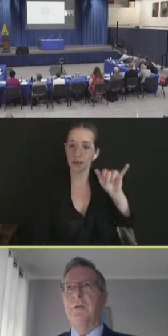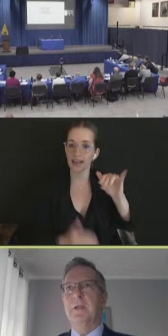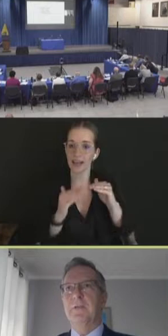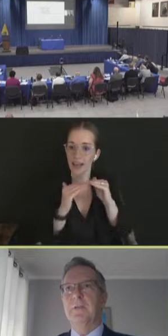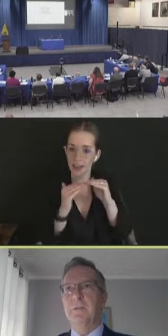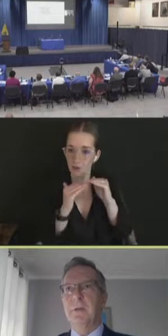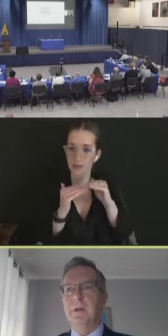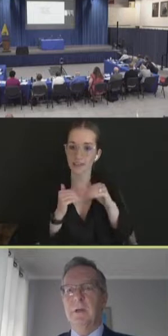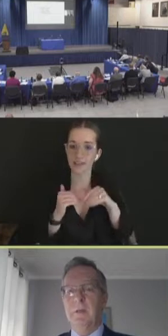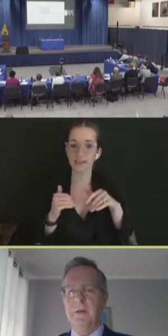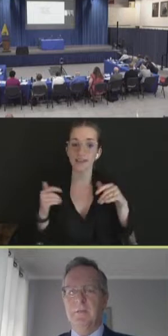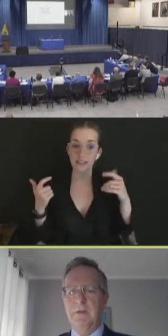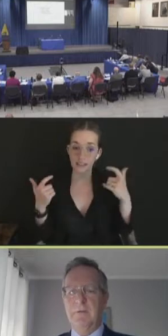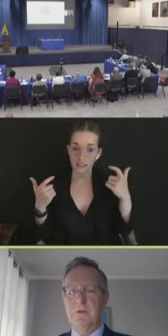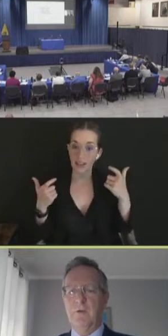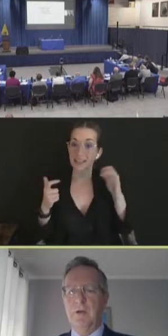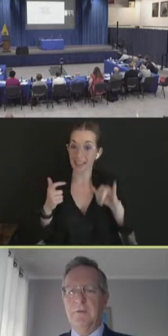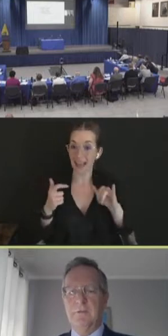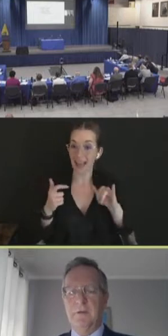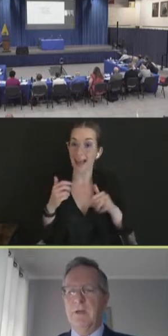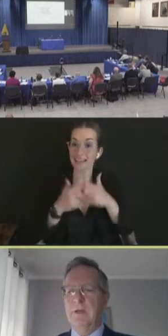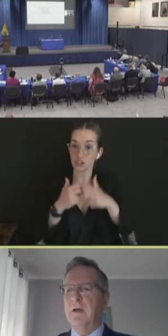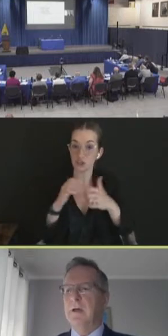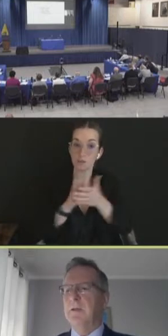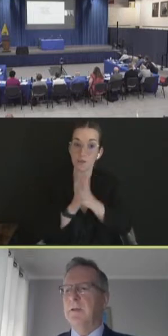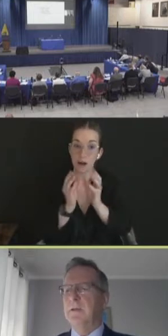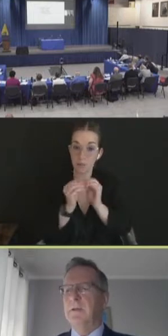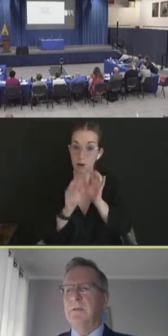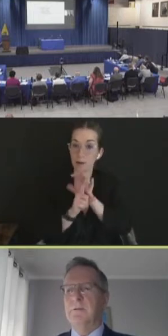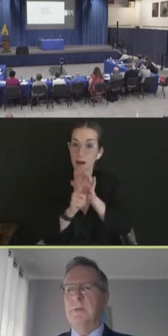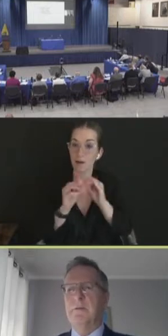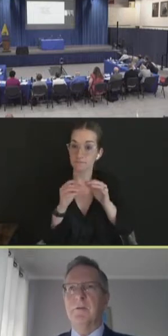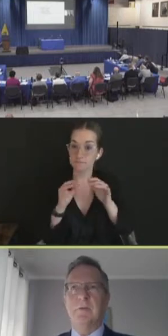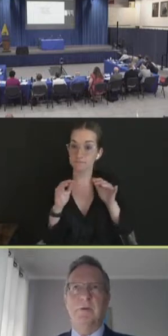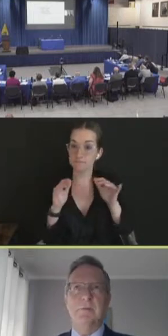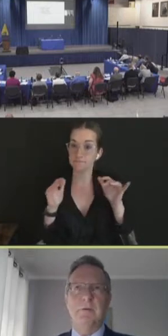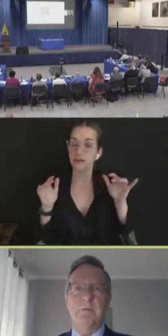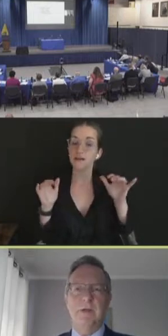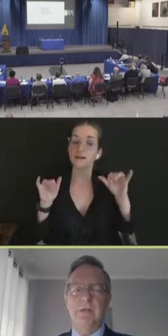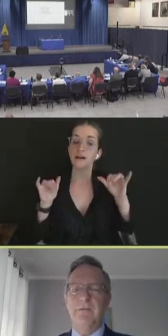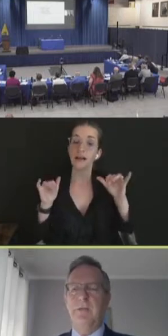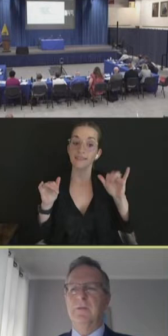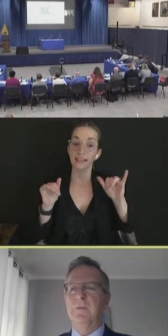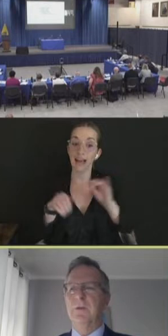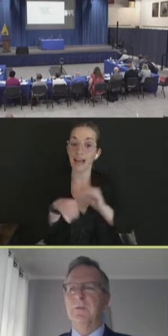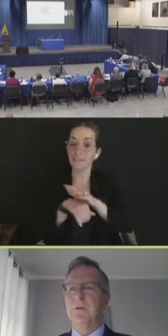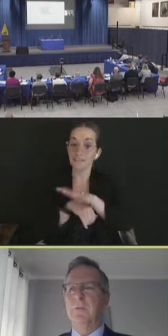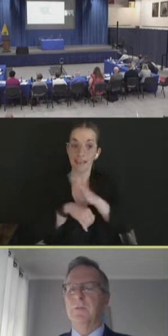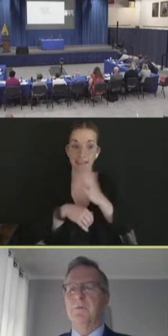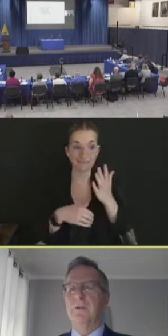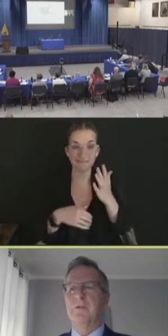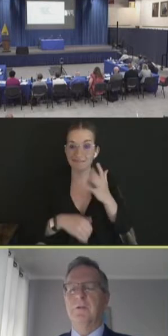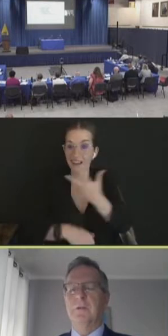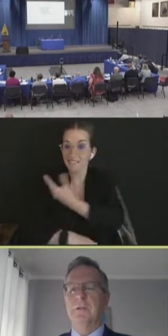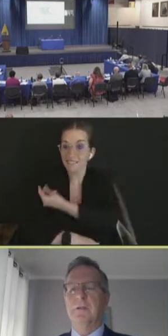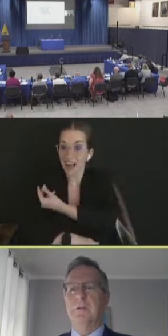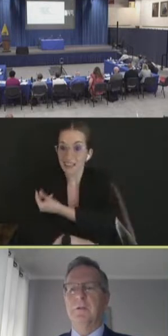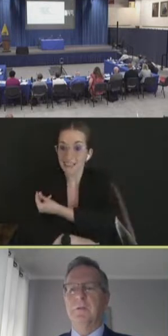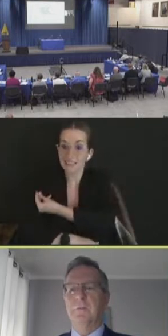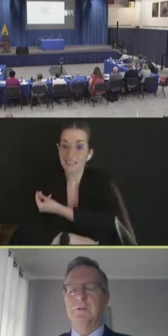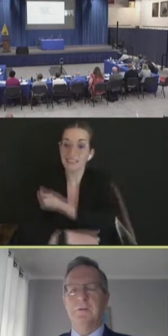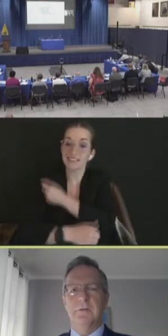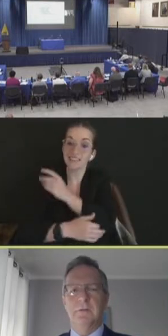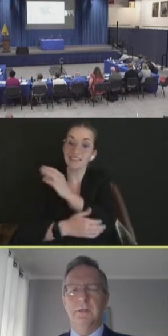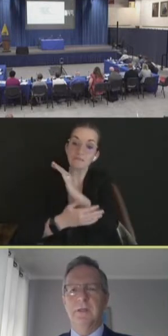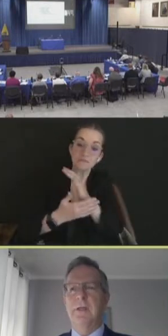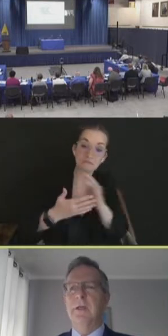and growing issue that affects across the spectrum of vaccines, but was particularly acute